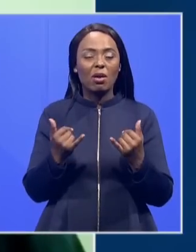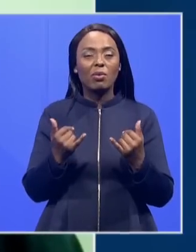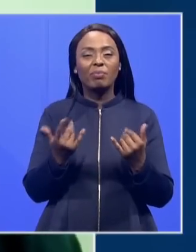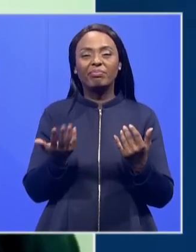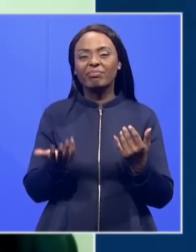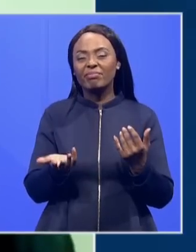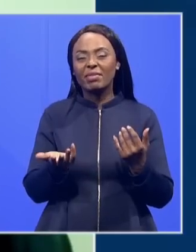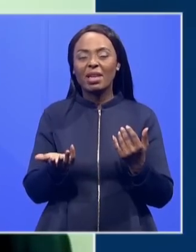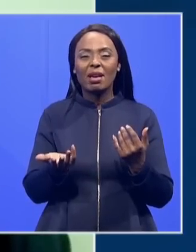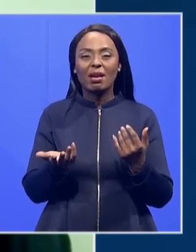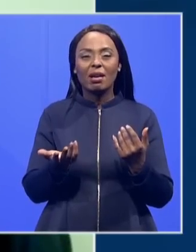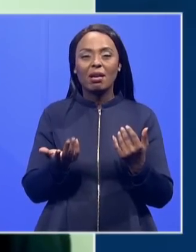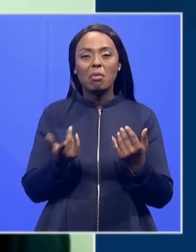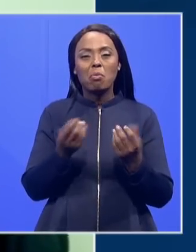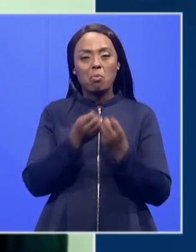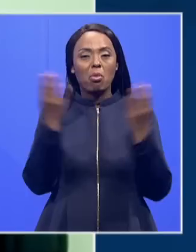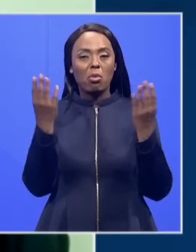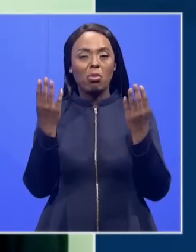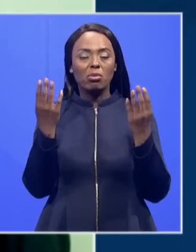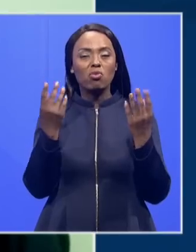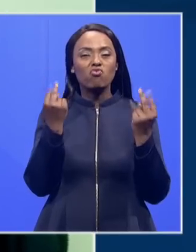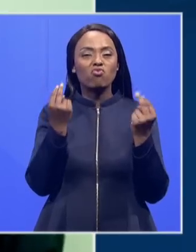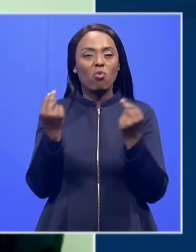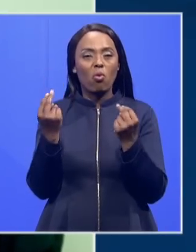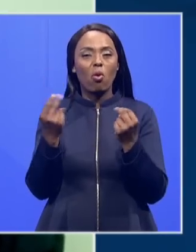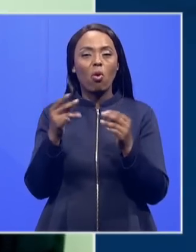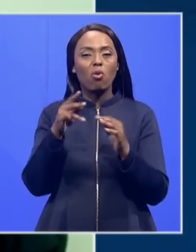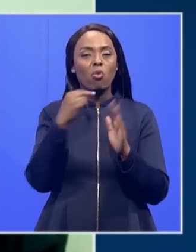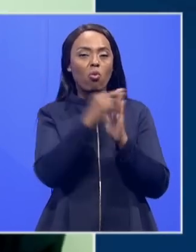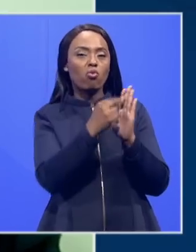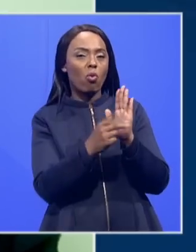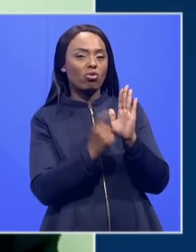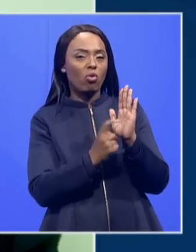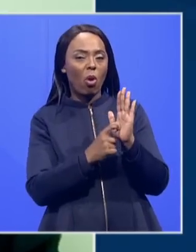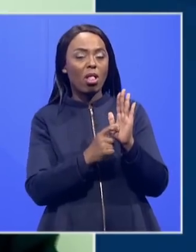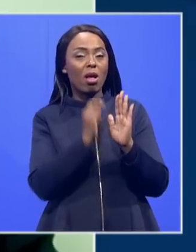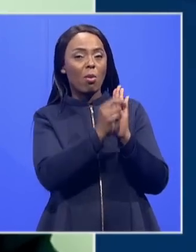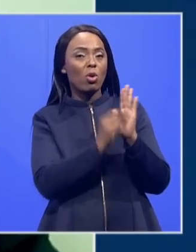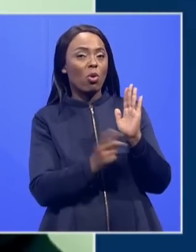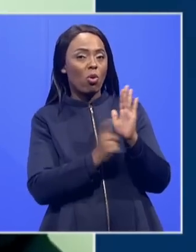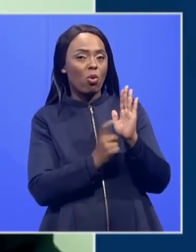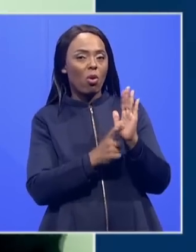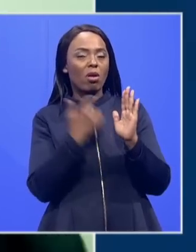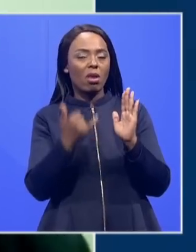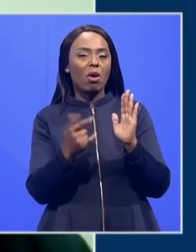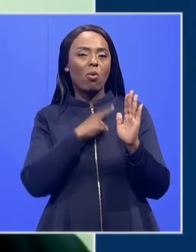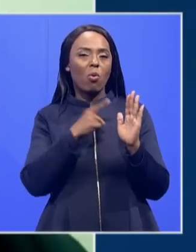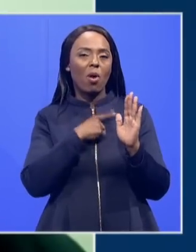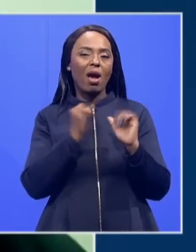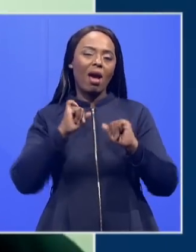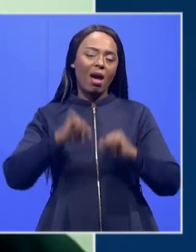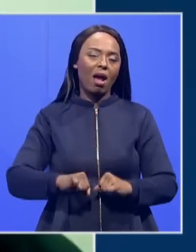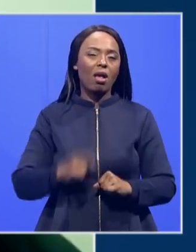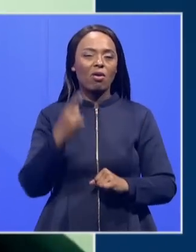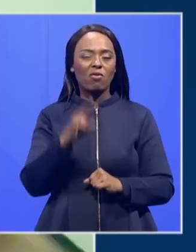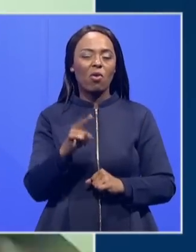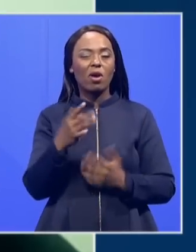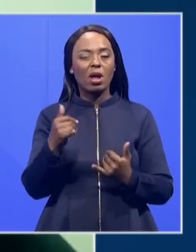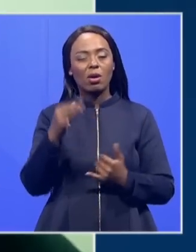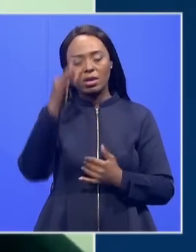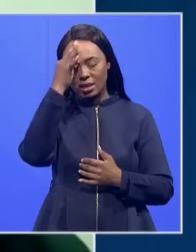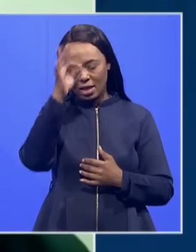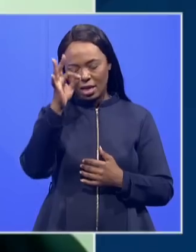the international community has created these new protocols, in order to allow for smoother state